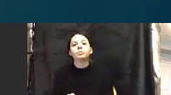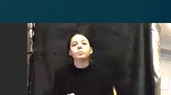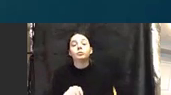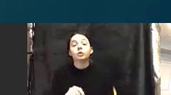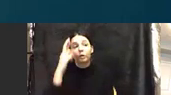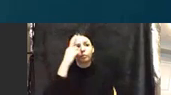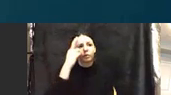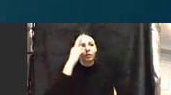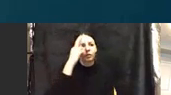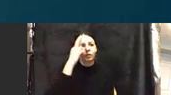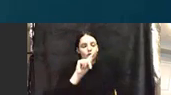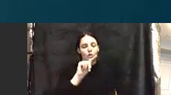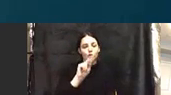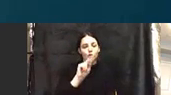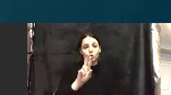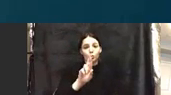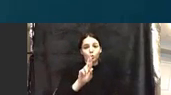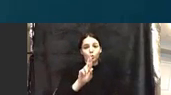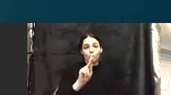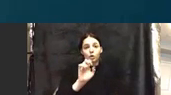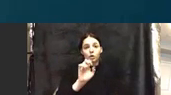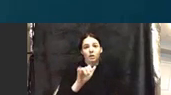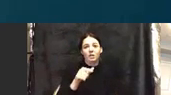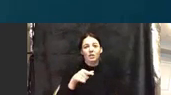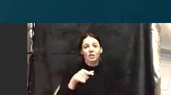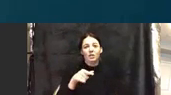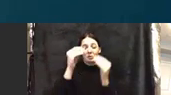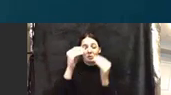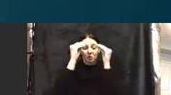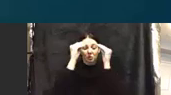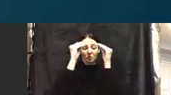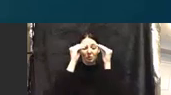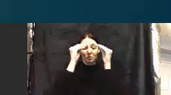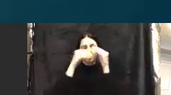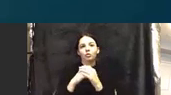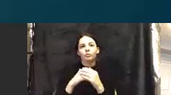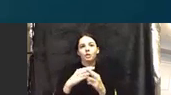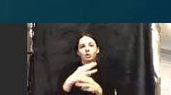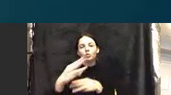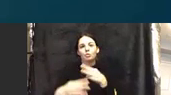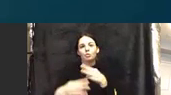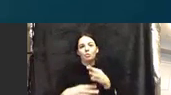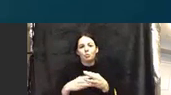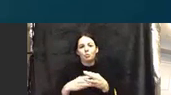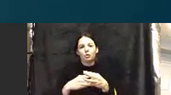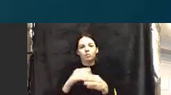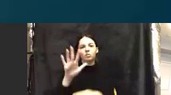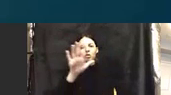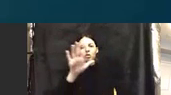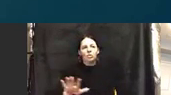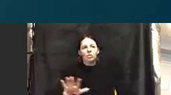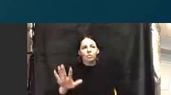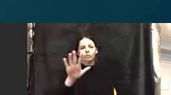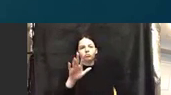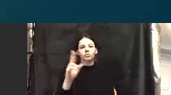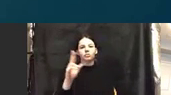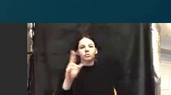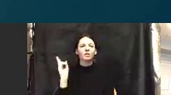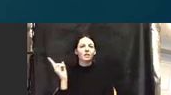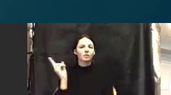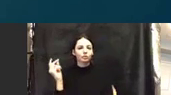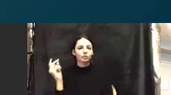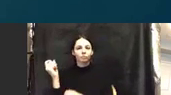we're becoming a more globalized world. We should know each other's history so we can understand what's going on in today's conflicts, as we're seeing